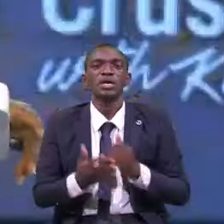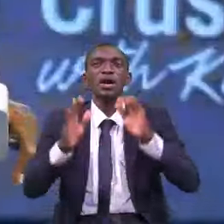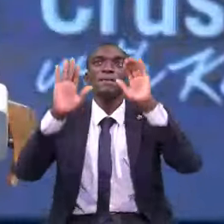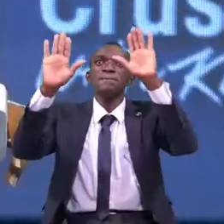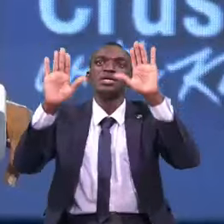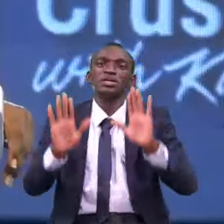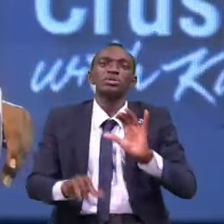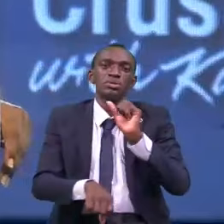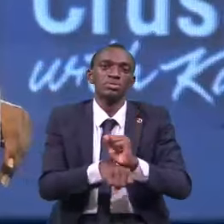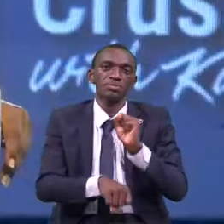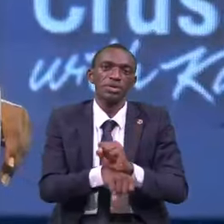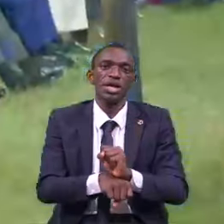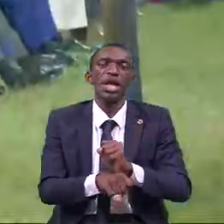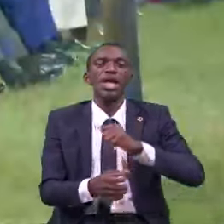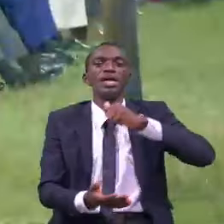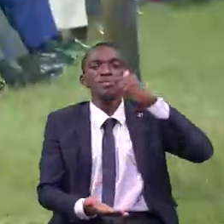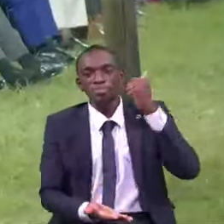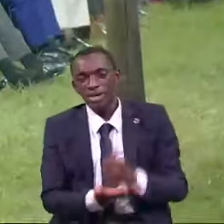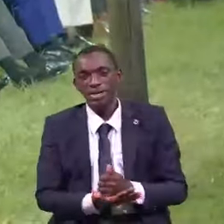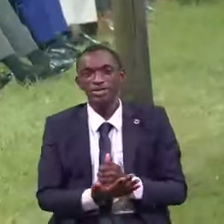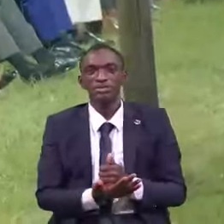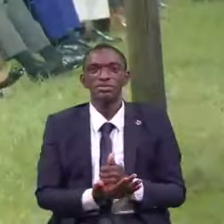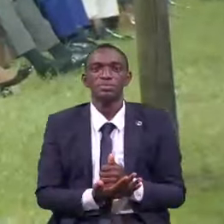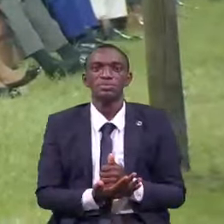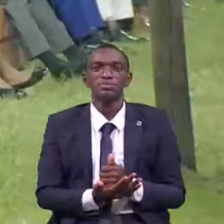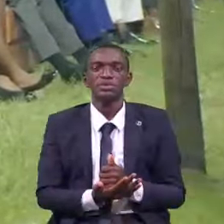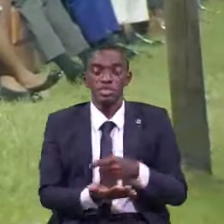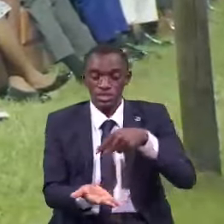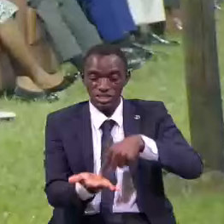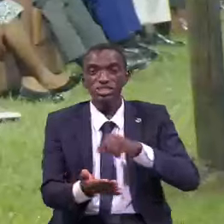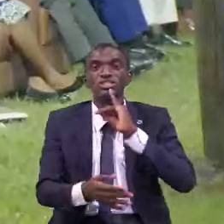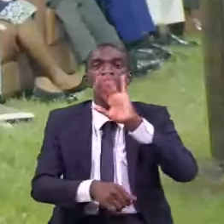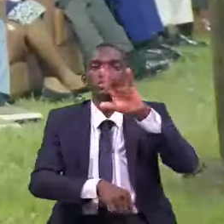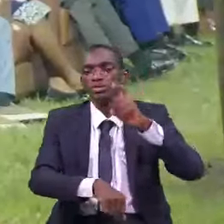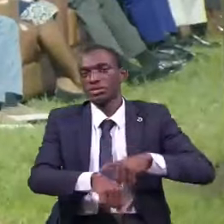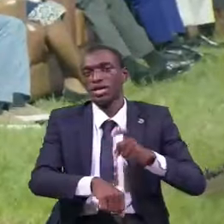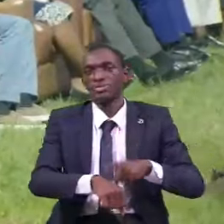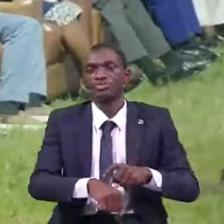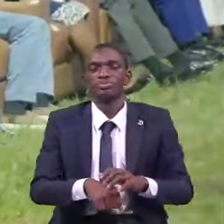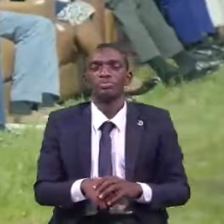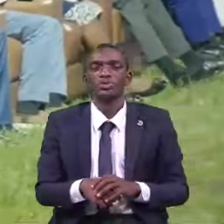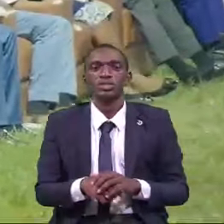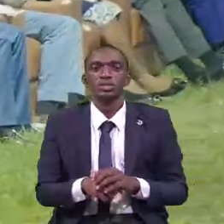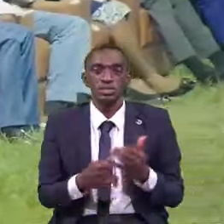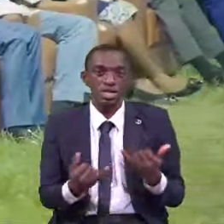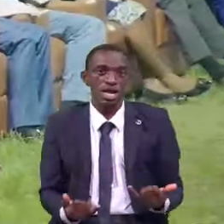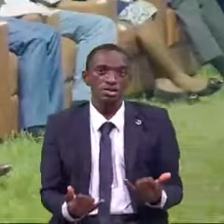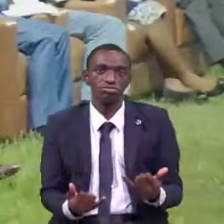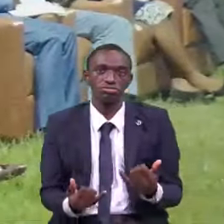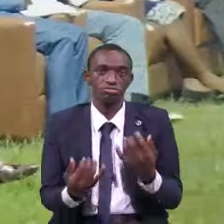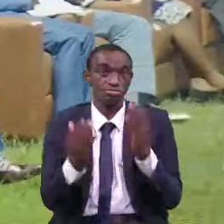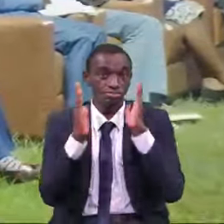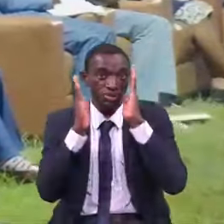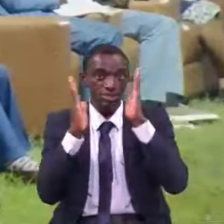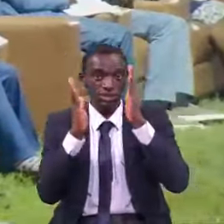Miracle. Amen. This is your time. It's bowed and eyes